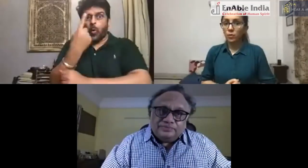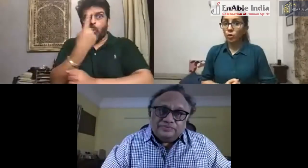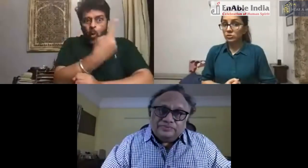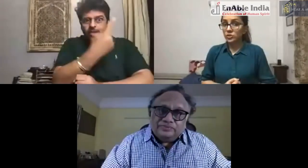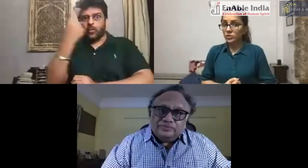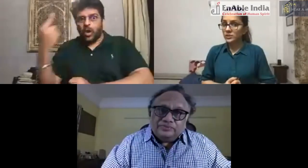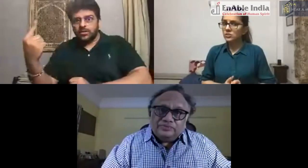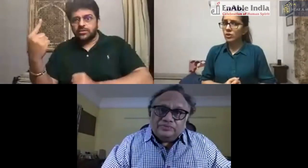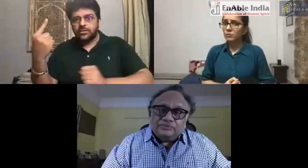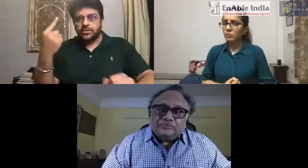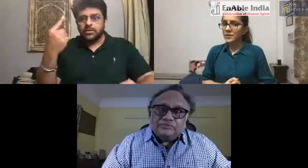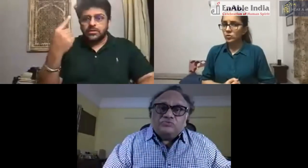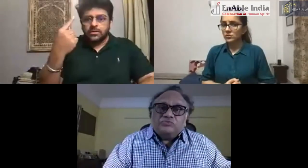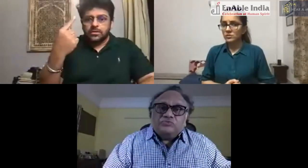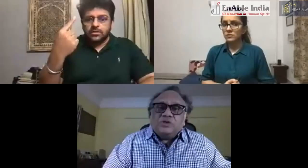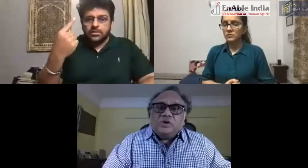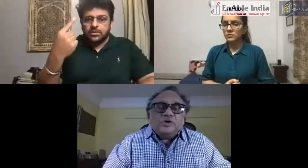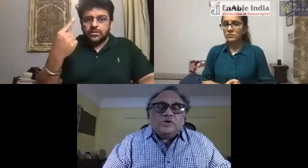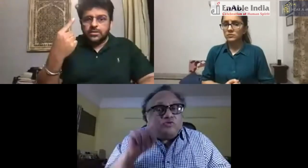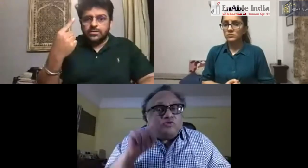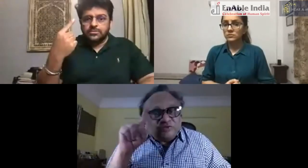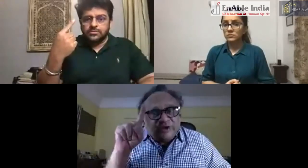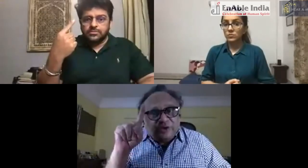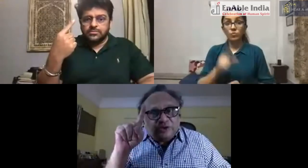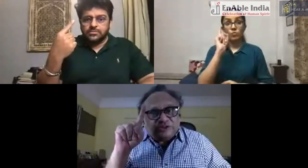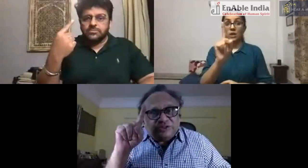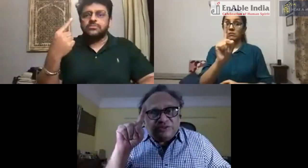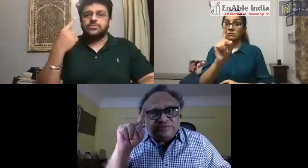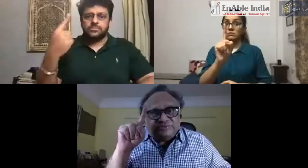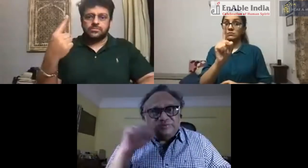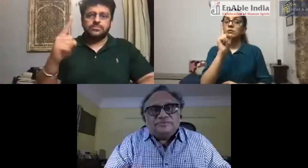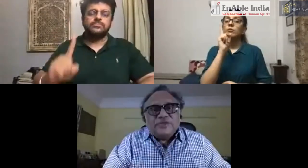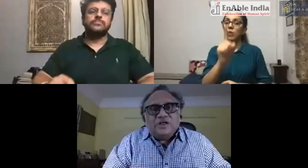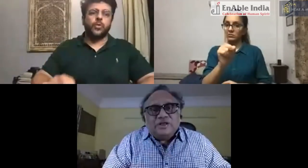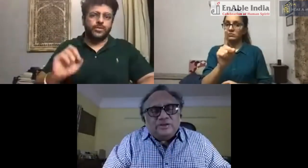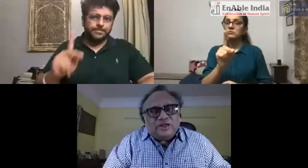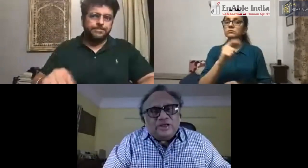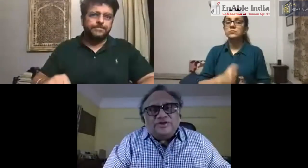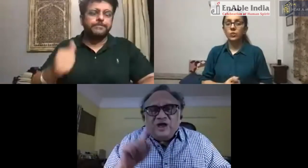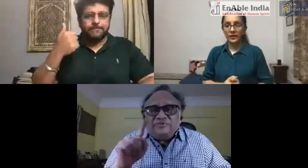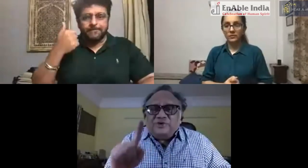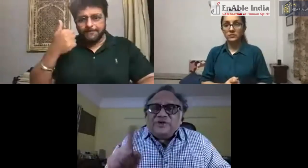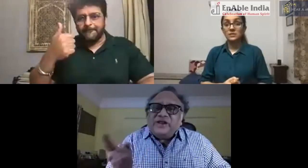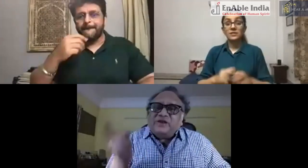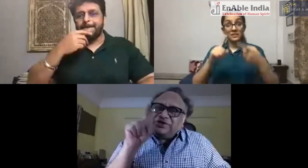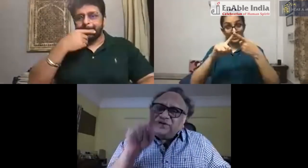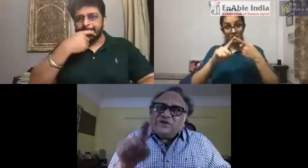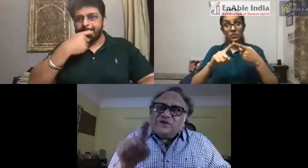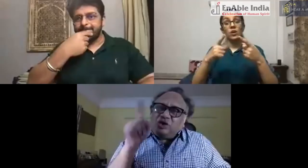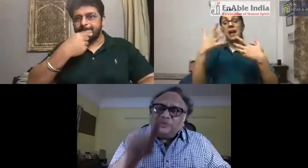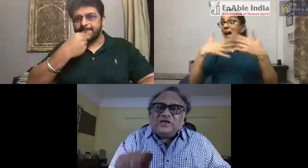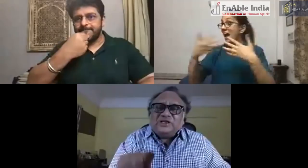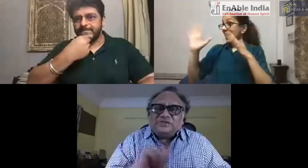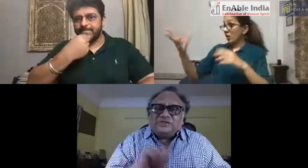For both the doses or for one dose? No, for one dose, and you have to take whatever